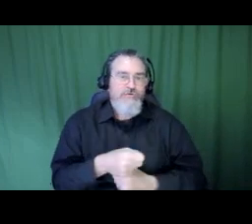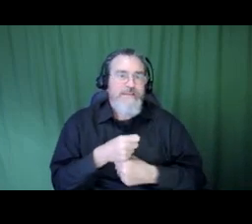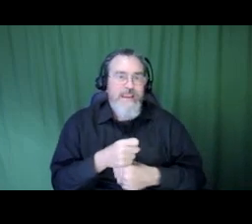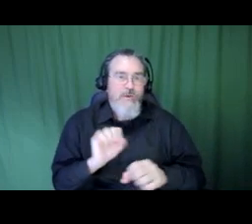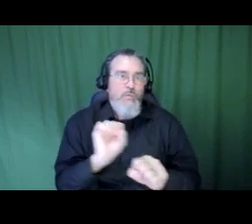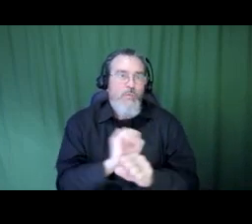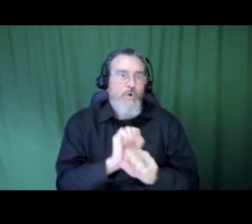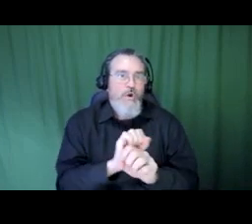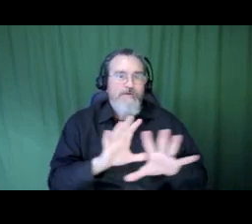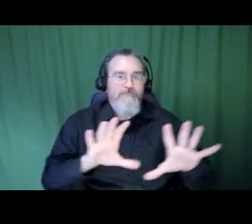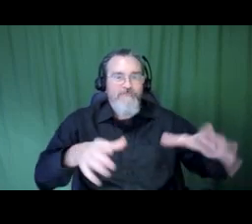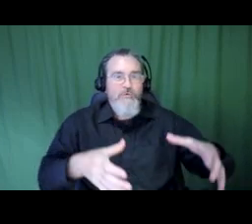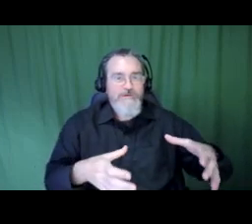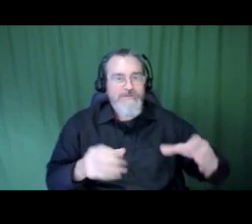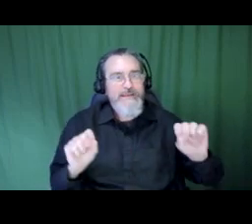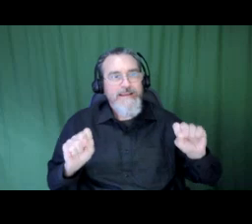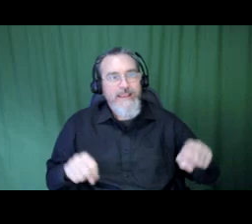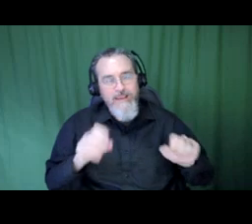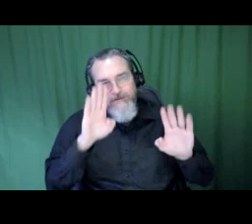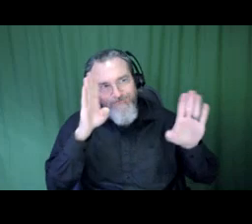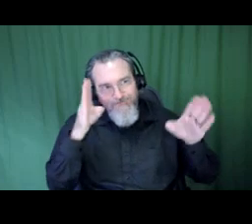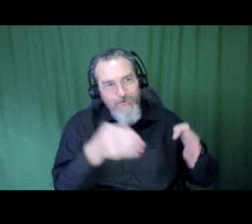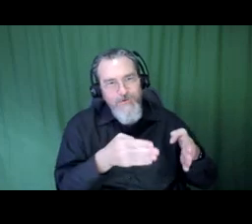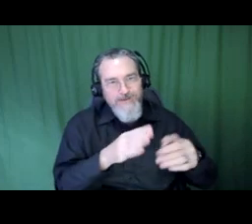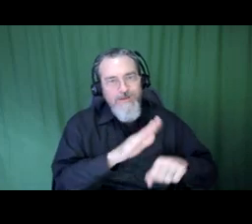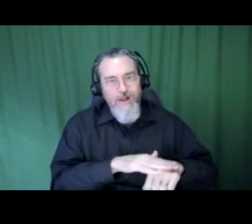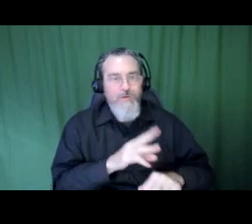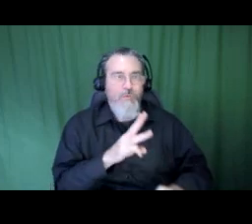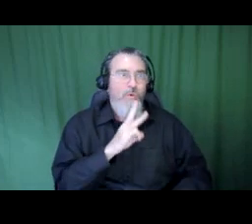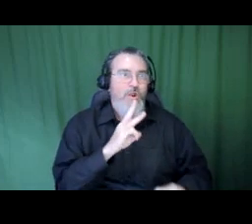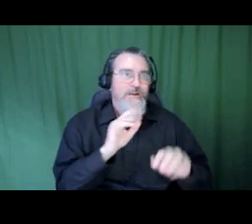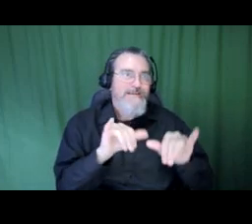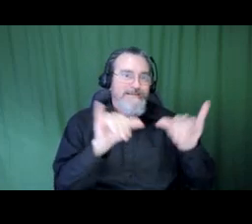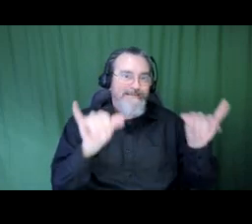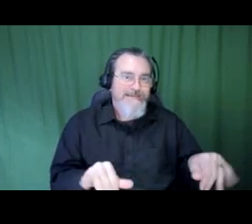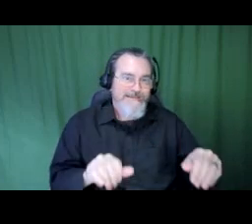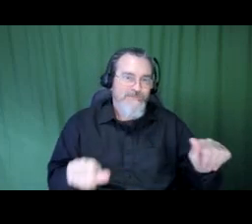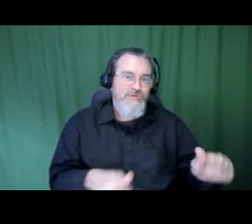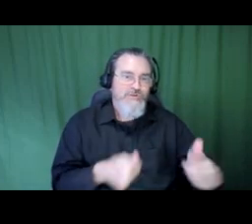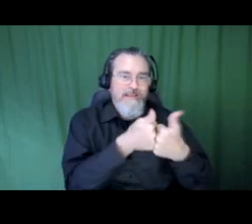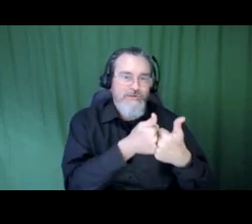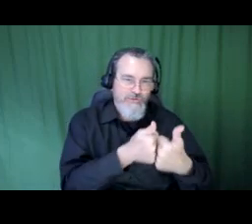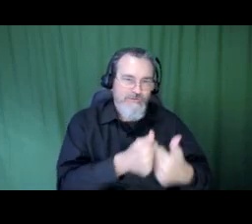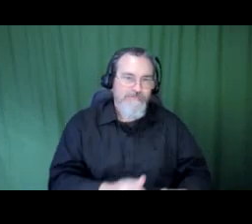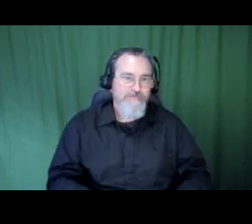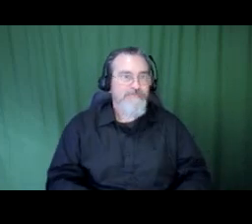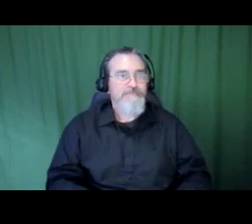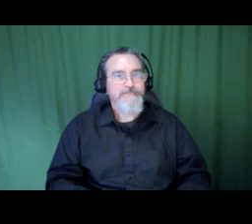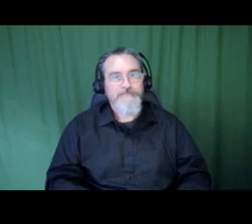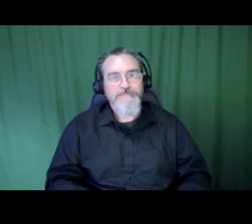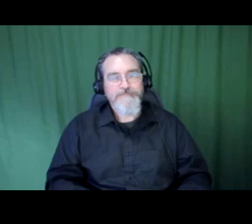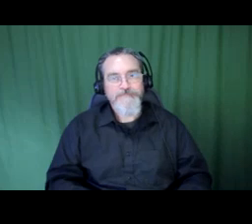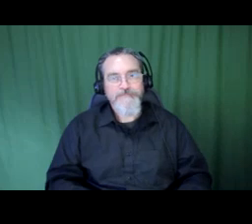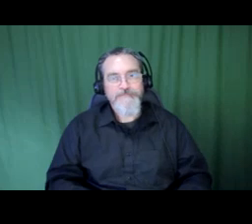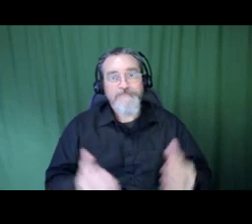water system challenges and accelerate economic growth in these targeted communities.